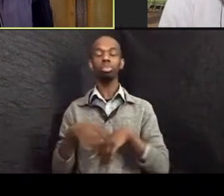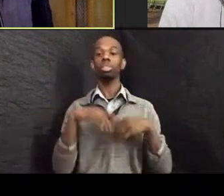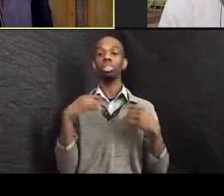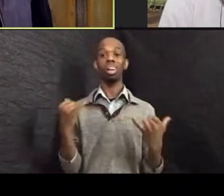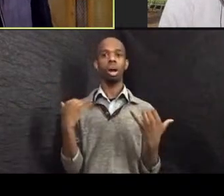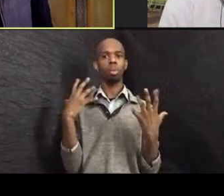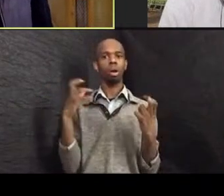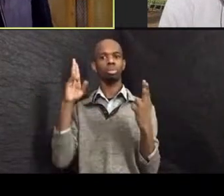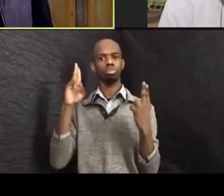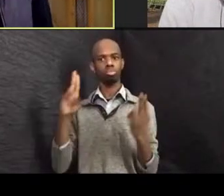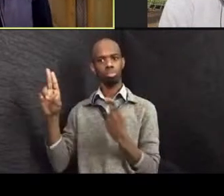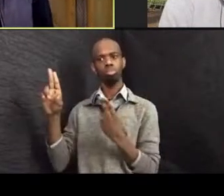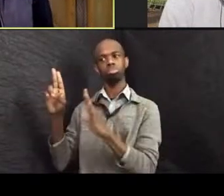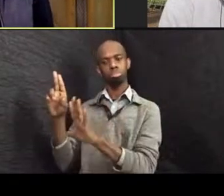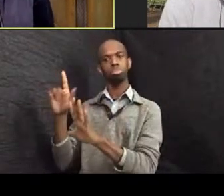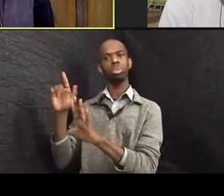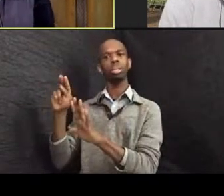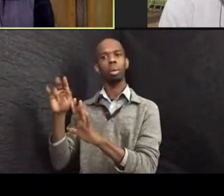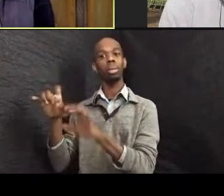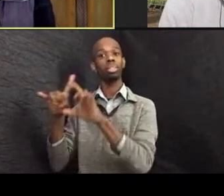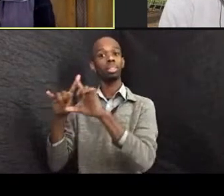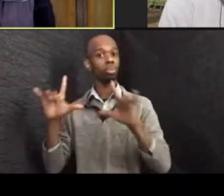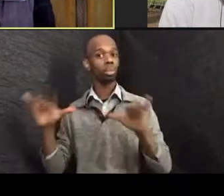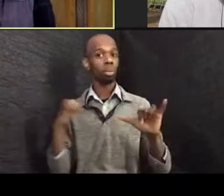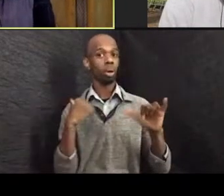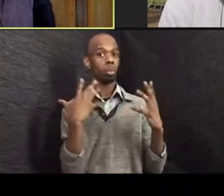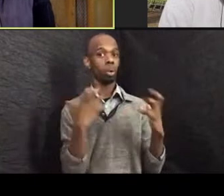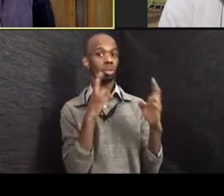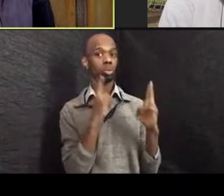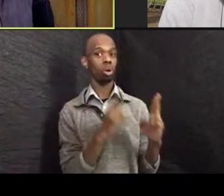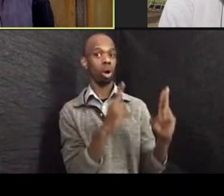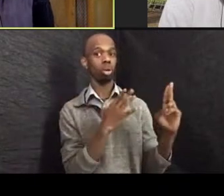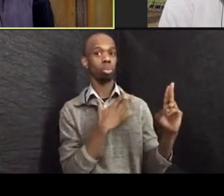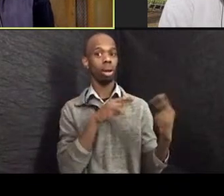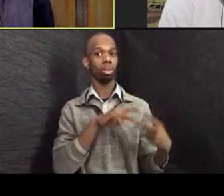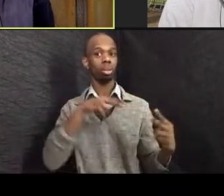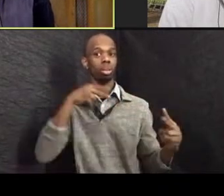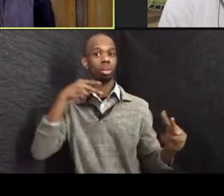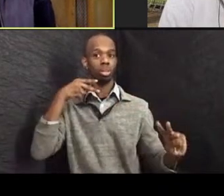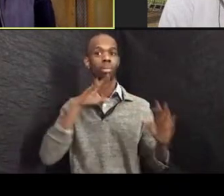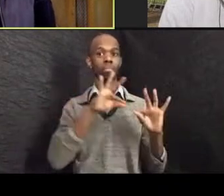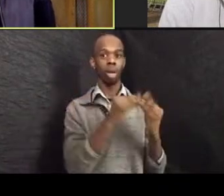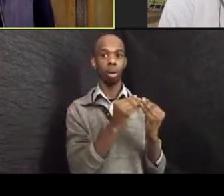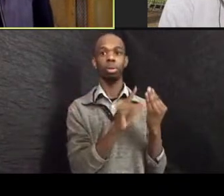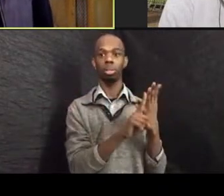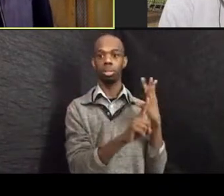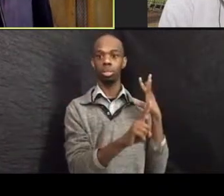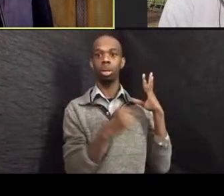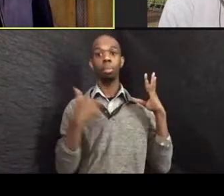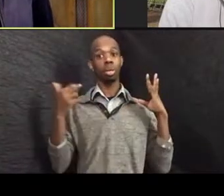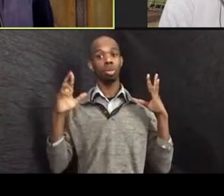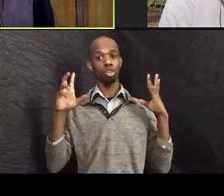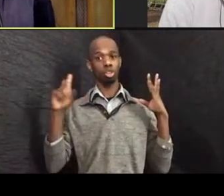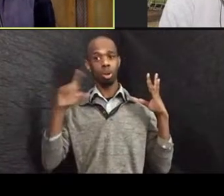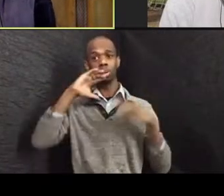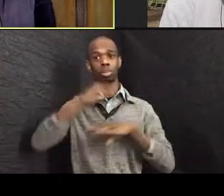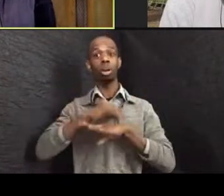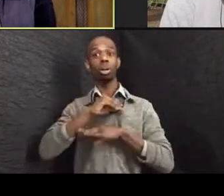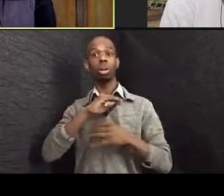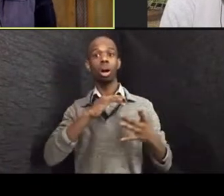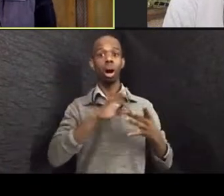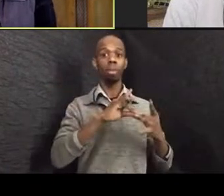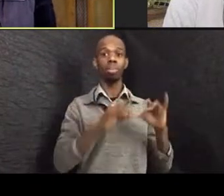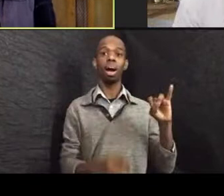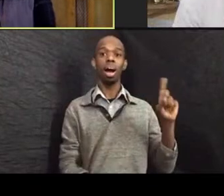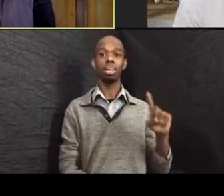also want to honor my DNA genetic heritage. I'm the granddaughter of Isel and